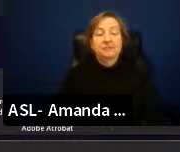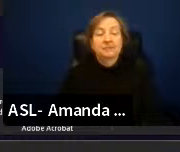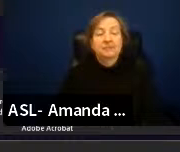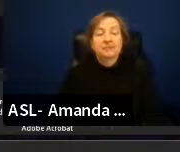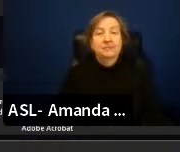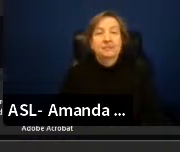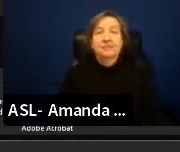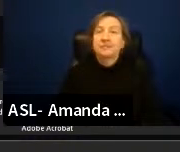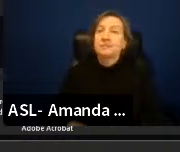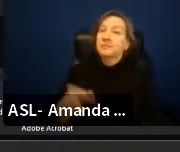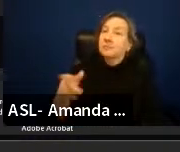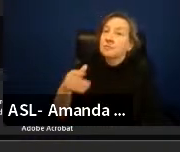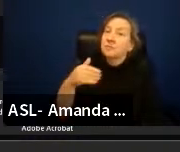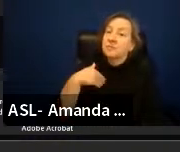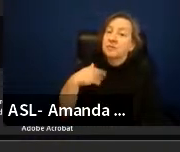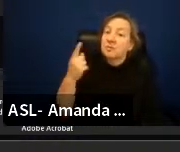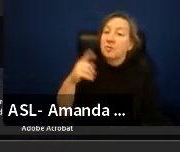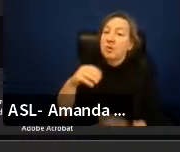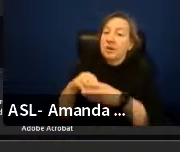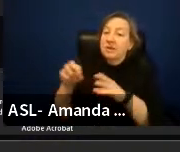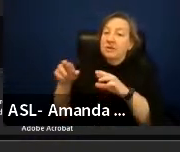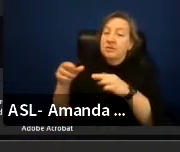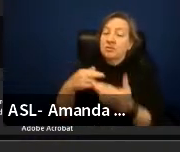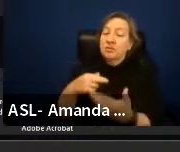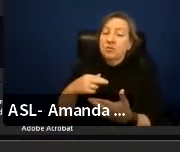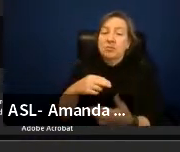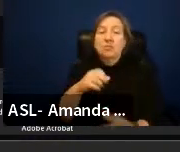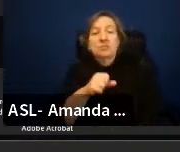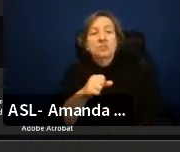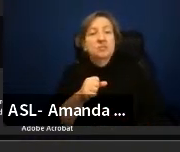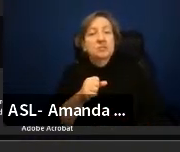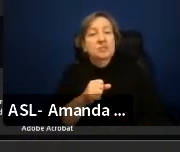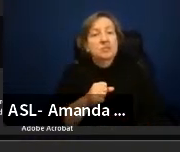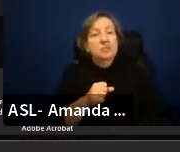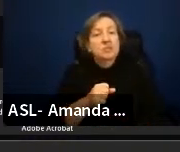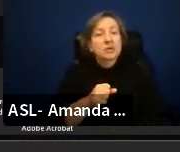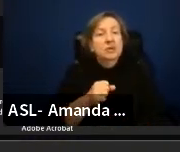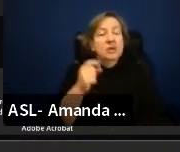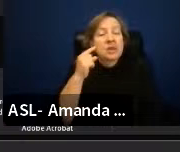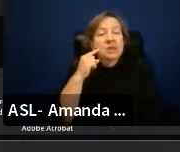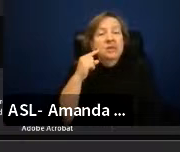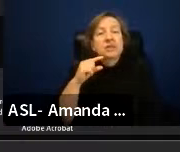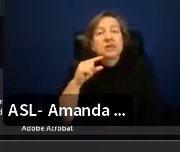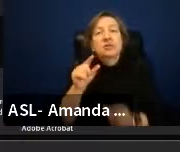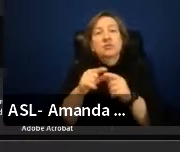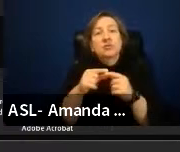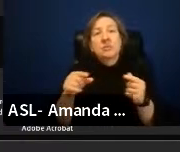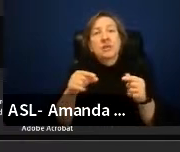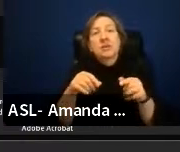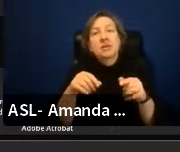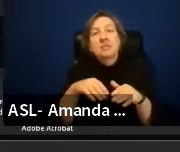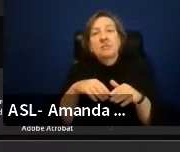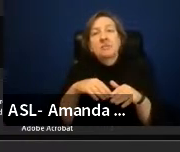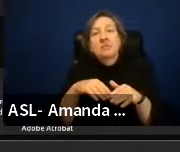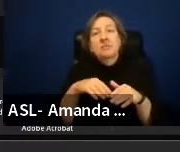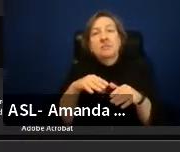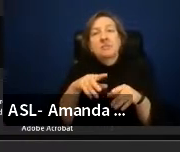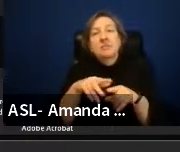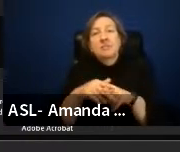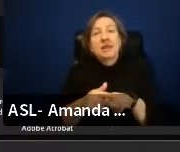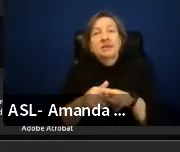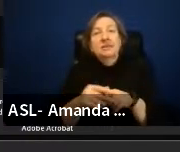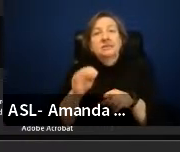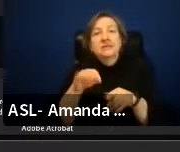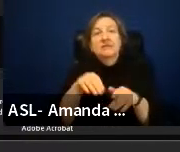You have one in the room, Marla, go ahead. Yeah, I think just grammatically, maintenance of access to me is a little bit confusing. I was like, wait,